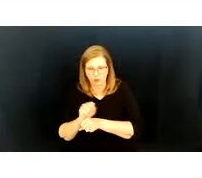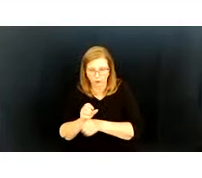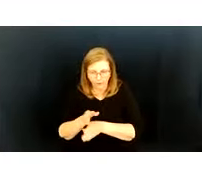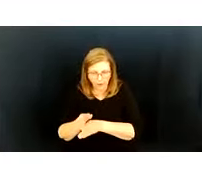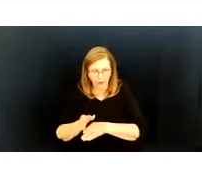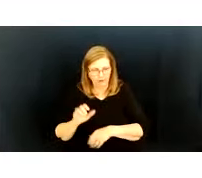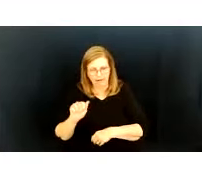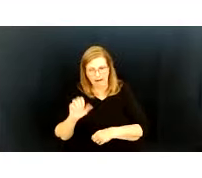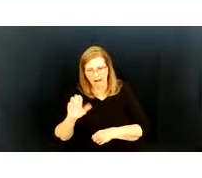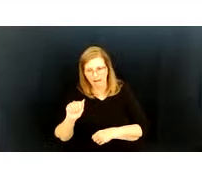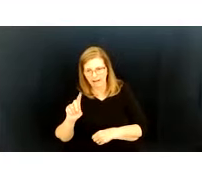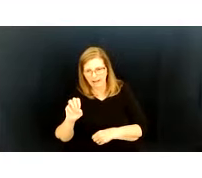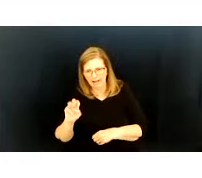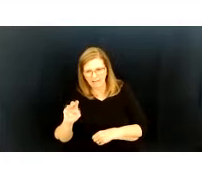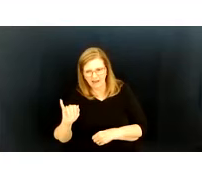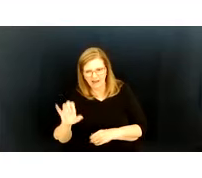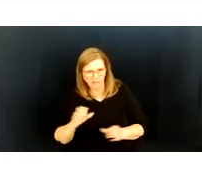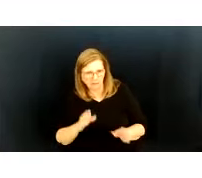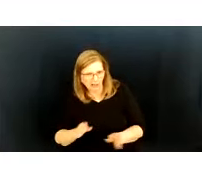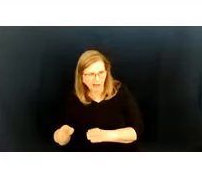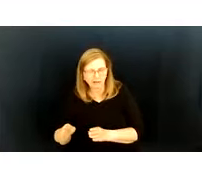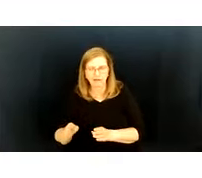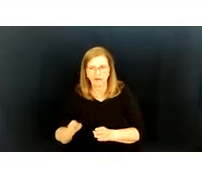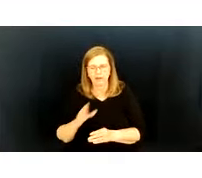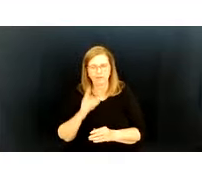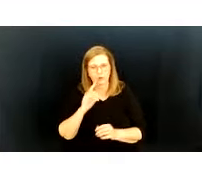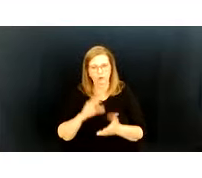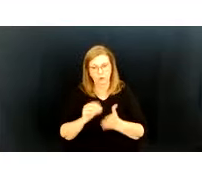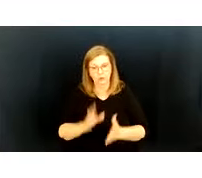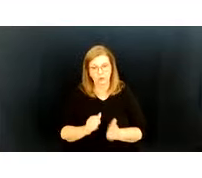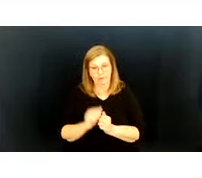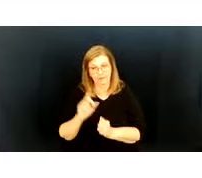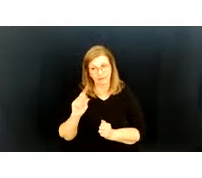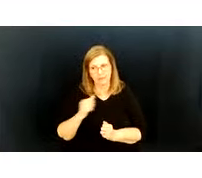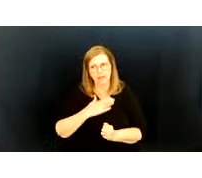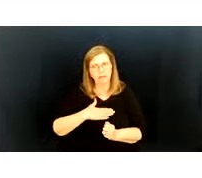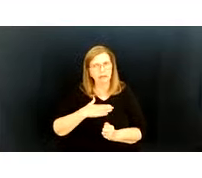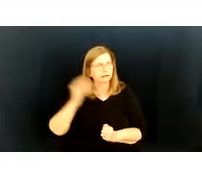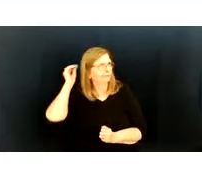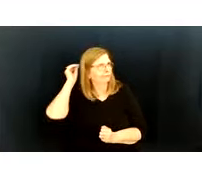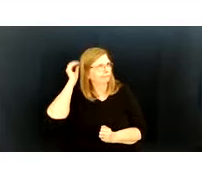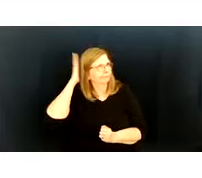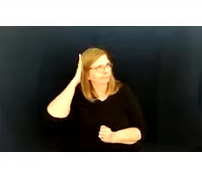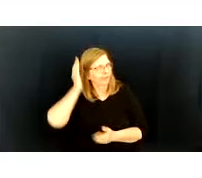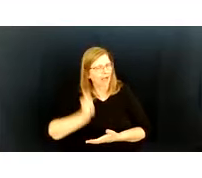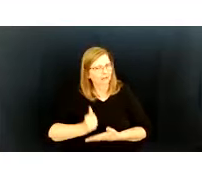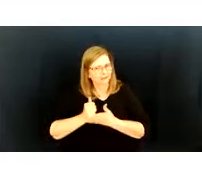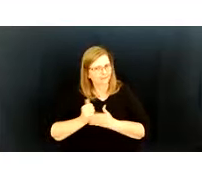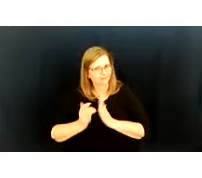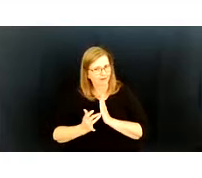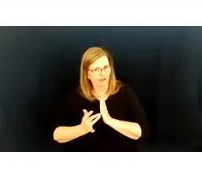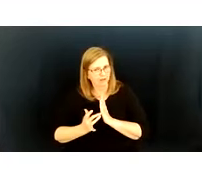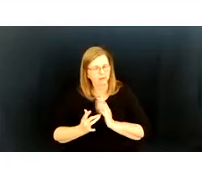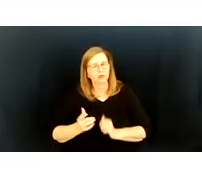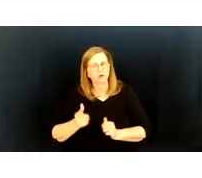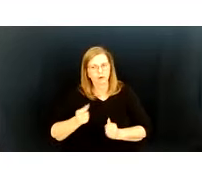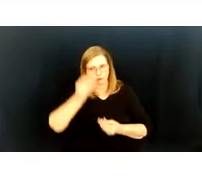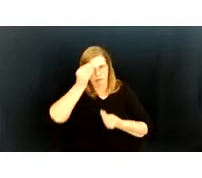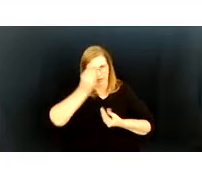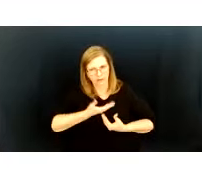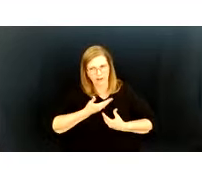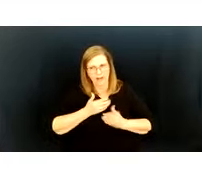ICAP, and transition planning for students with disabilities, please keep assistive technology in your mind and let us know how Able